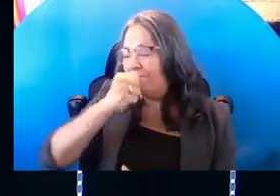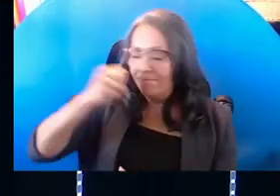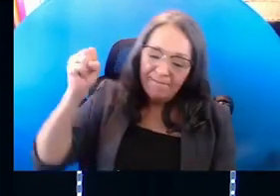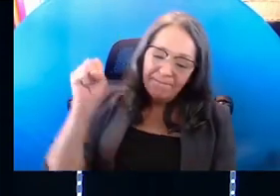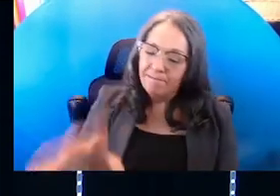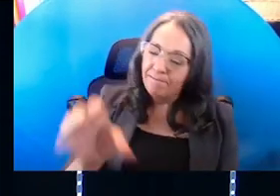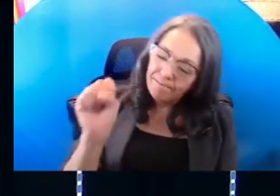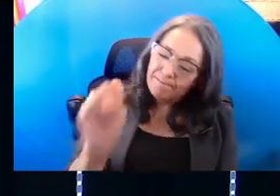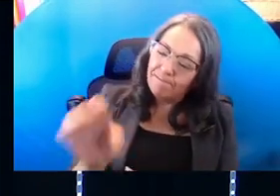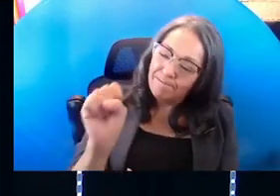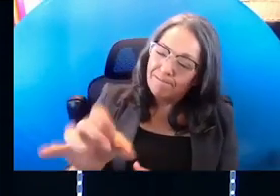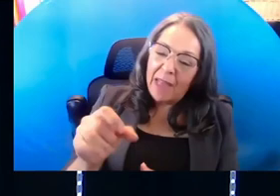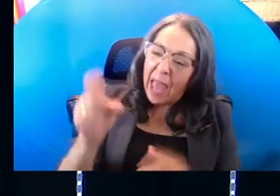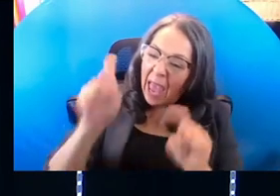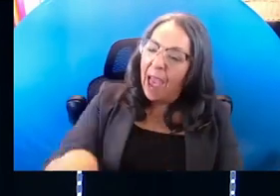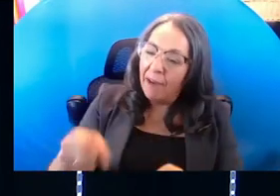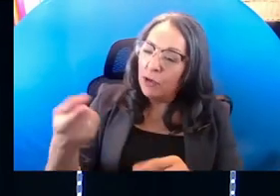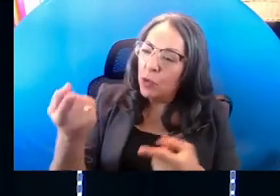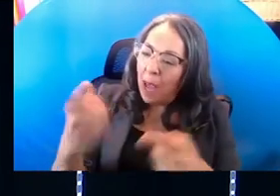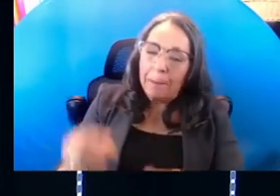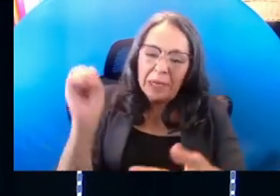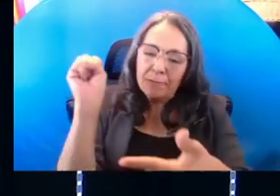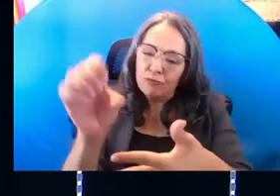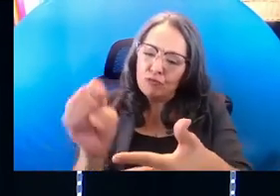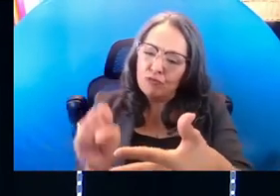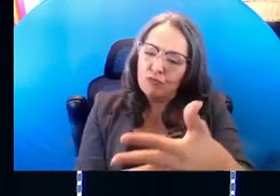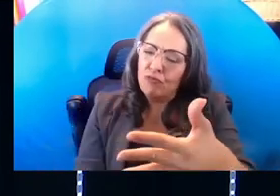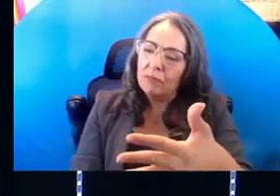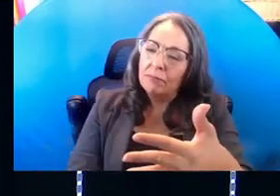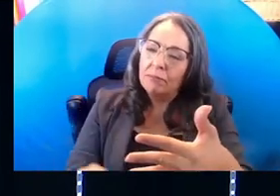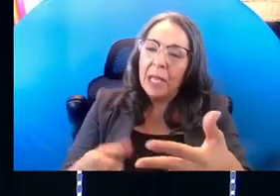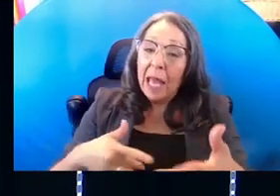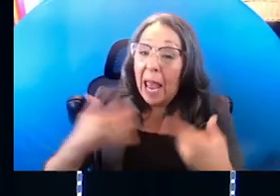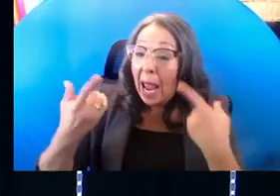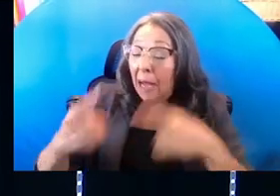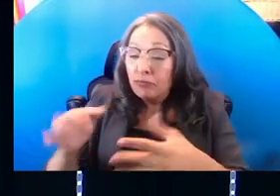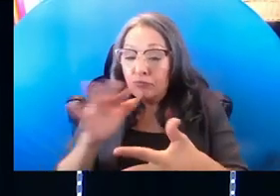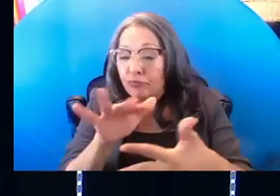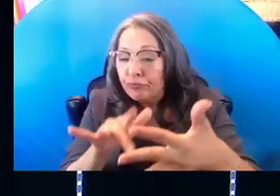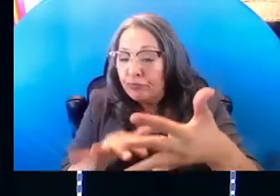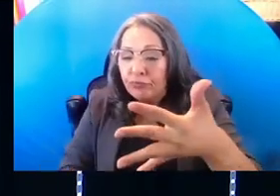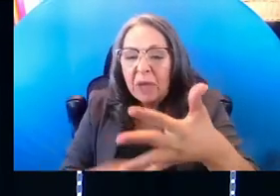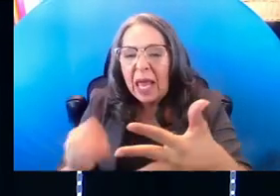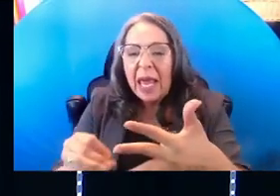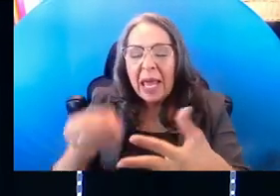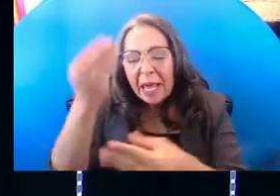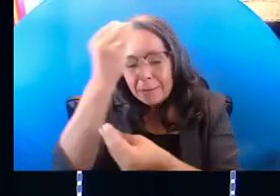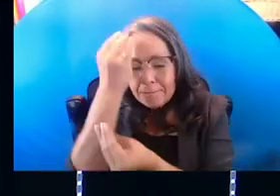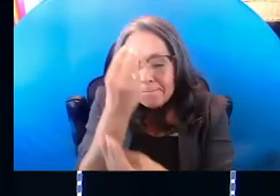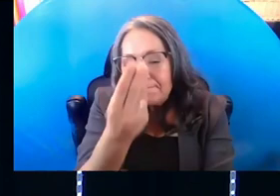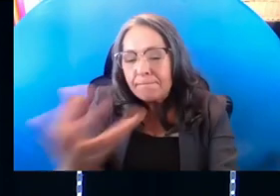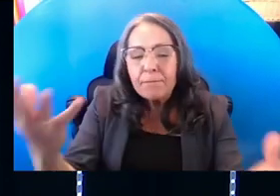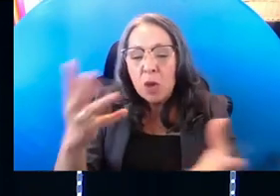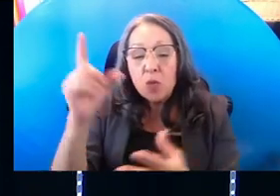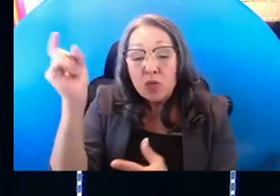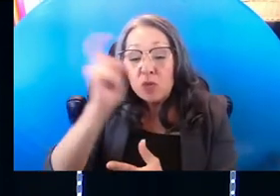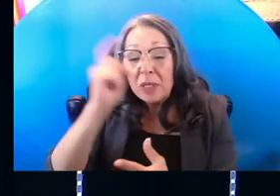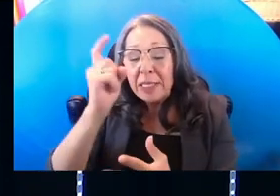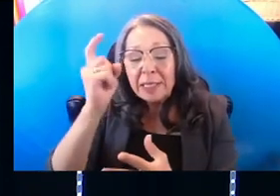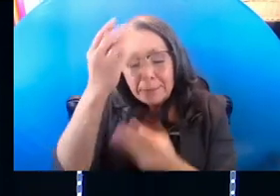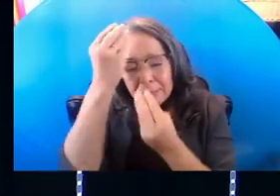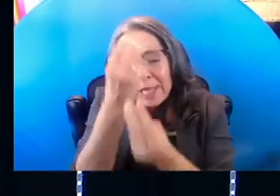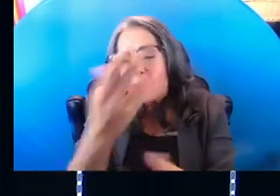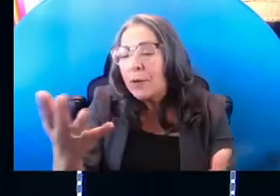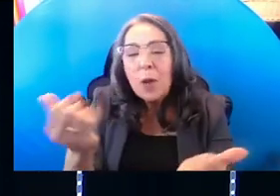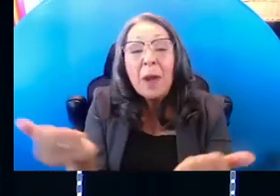like, here's what needs to happen. Here's what's going on. He pours out wisdom here to his people. He wants to share with them all the things